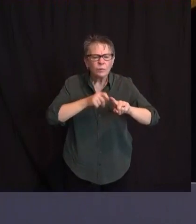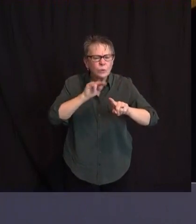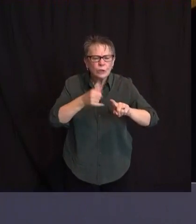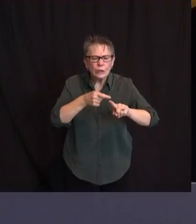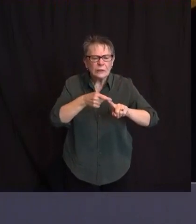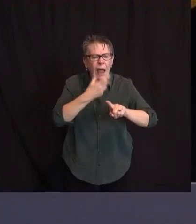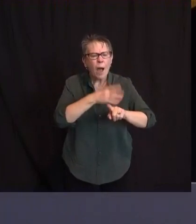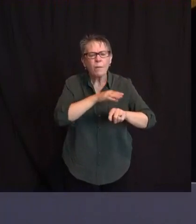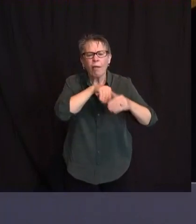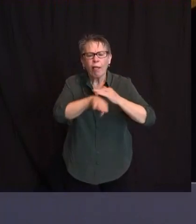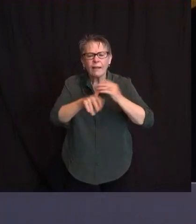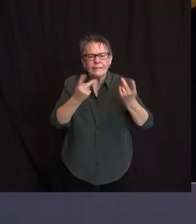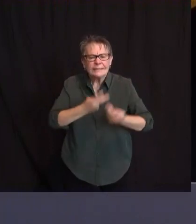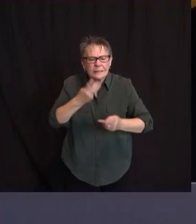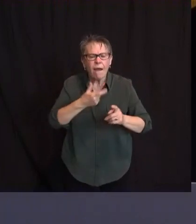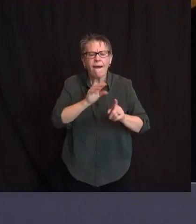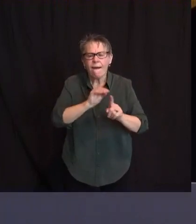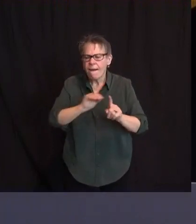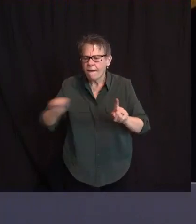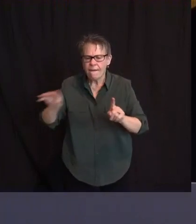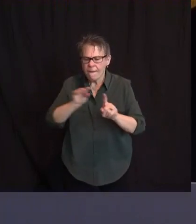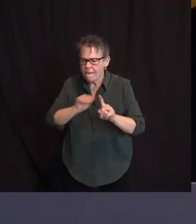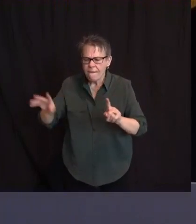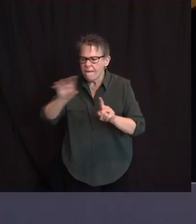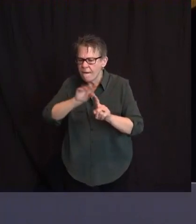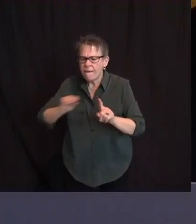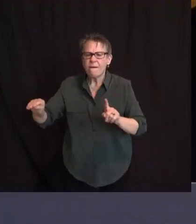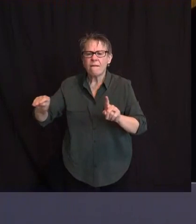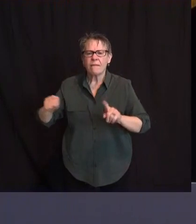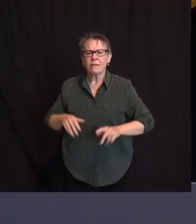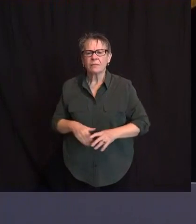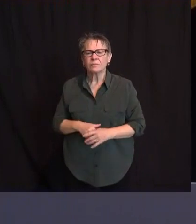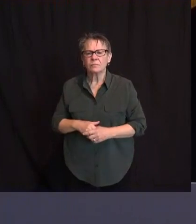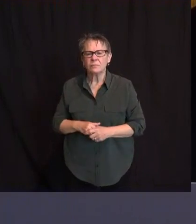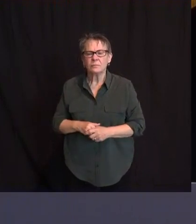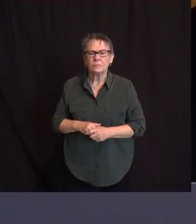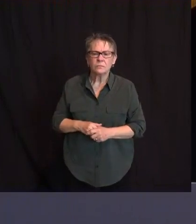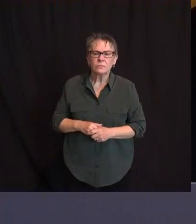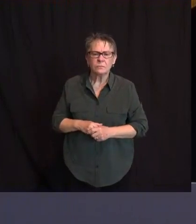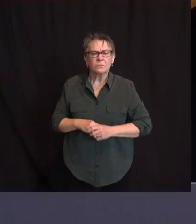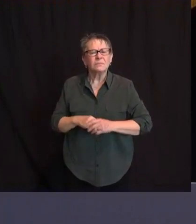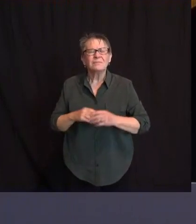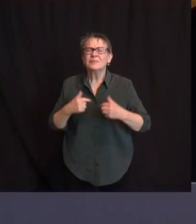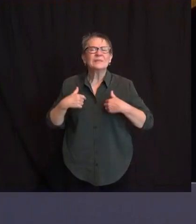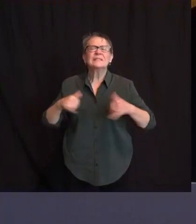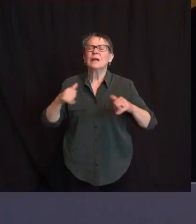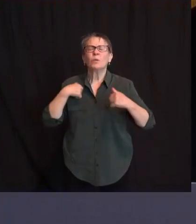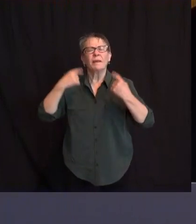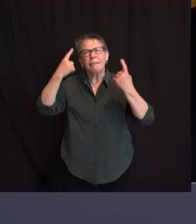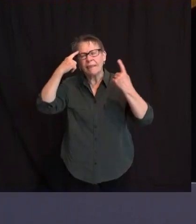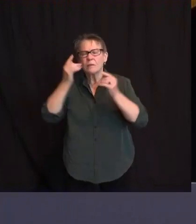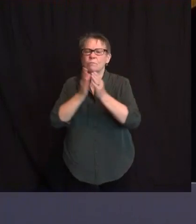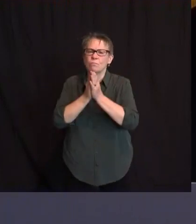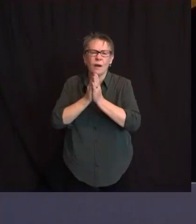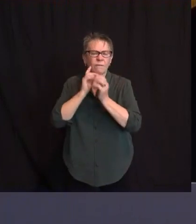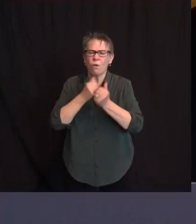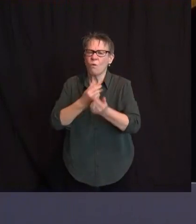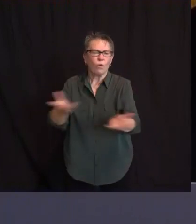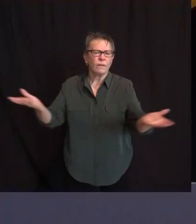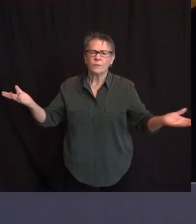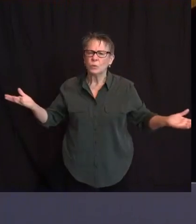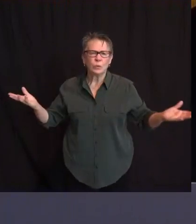For all of you, one of the best ways we can honor those we have lost is to do our part to slow the spread of COVID-19 by